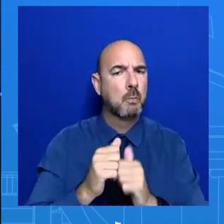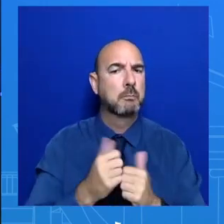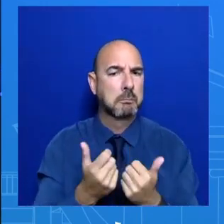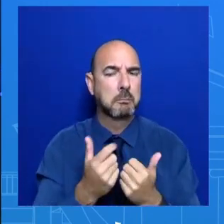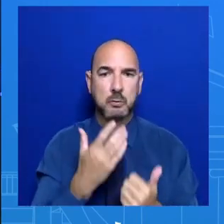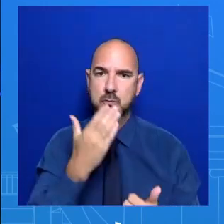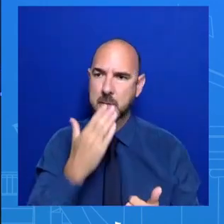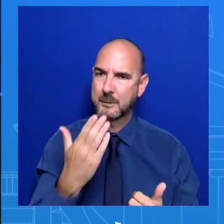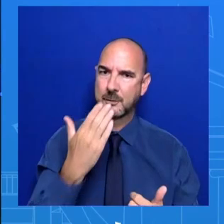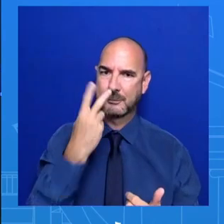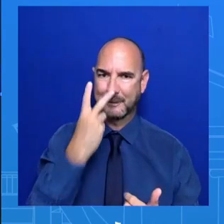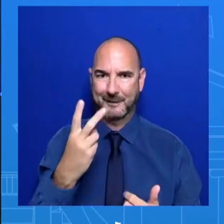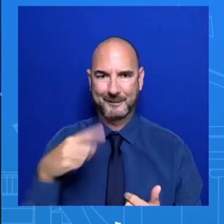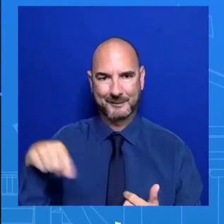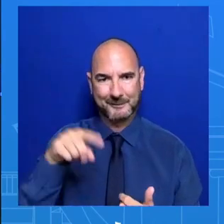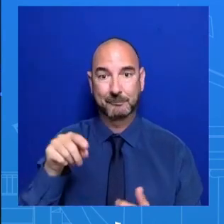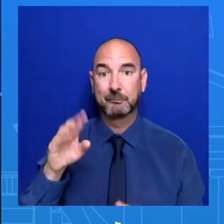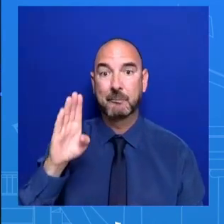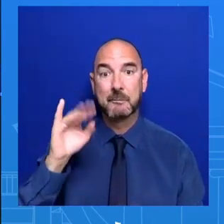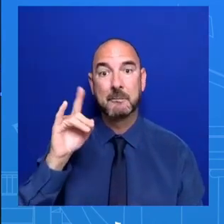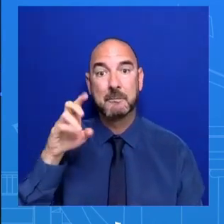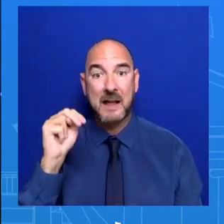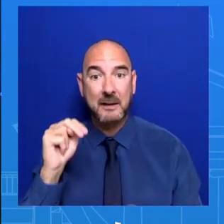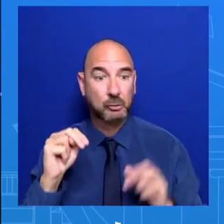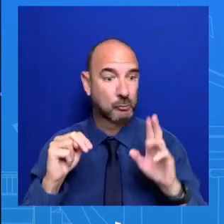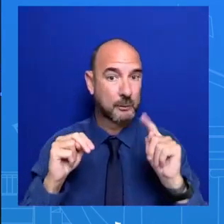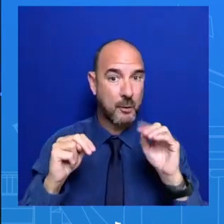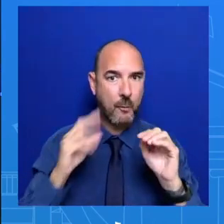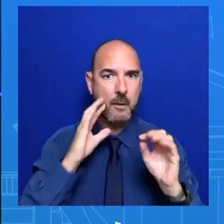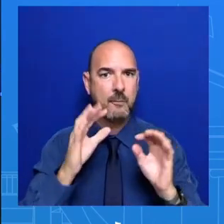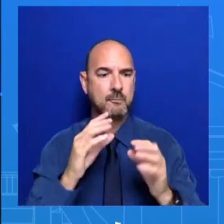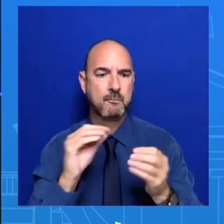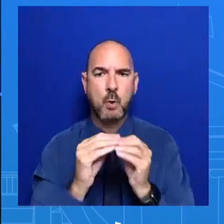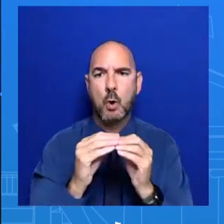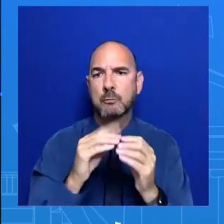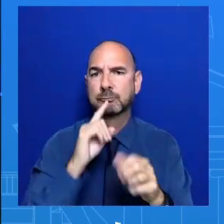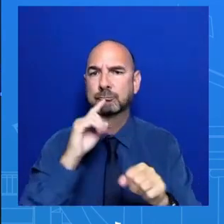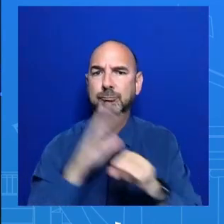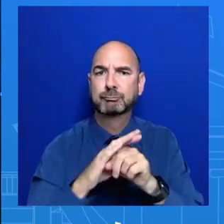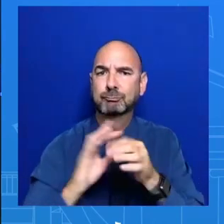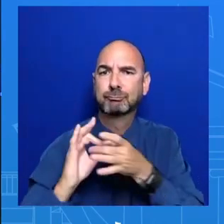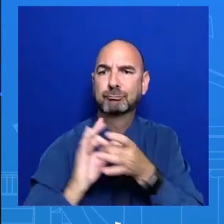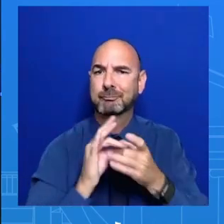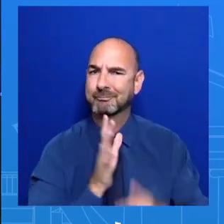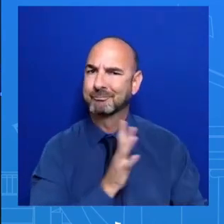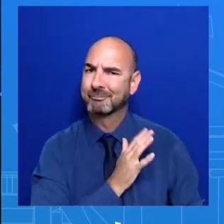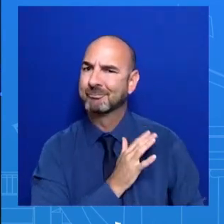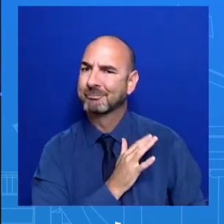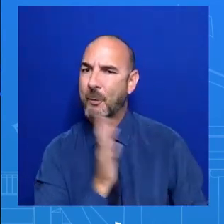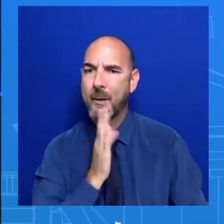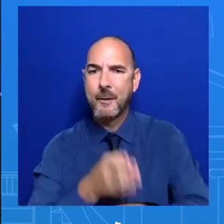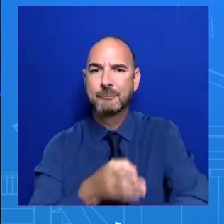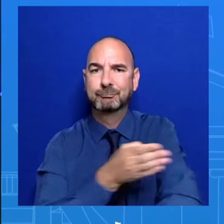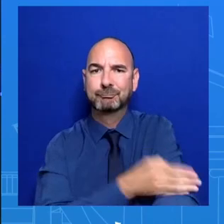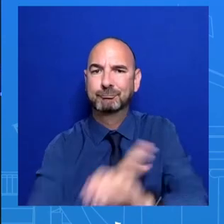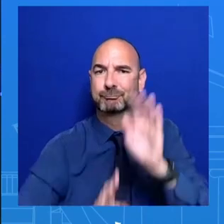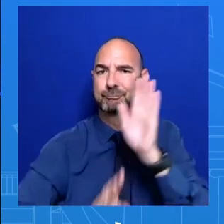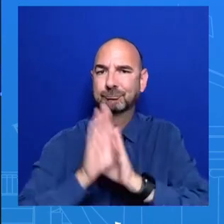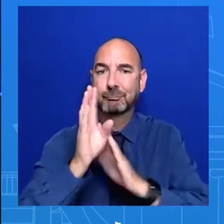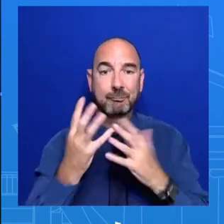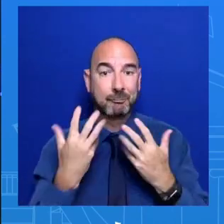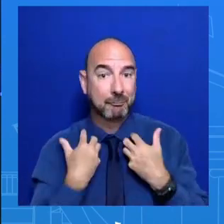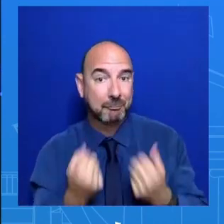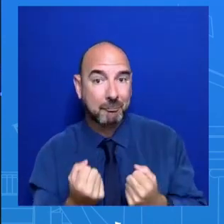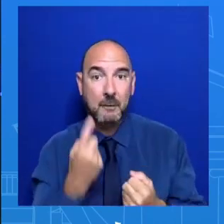partnership on critical and emerging technologies, on improving health, on fighting climate change, on supporting civil society,